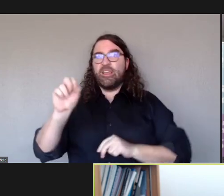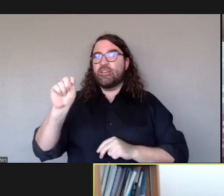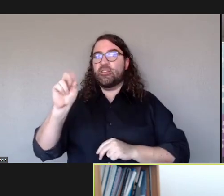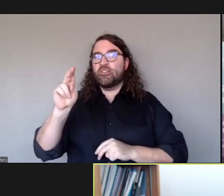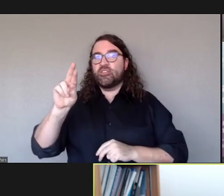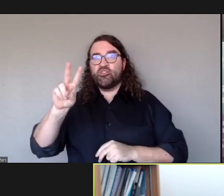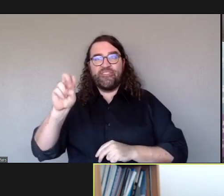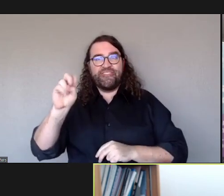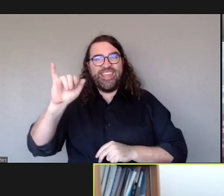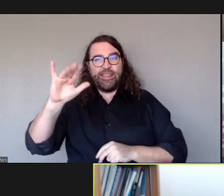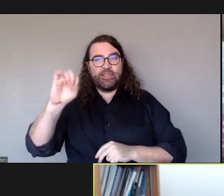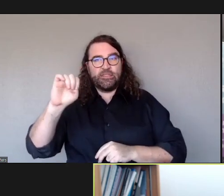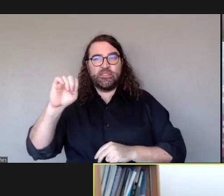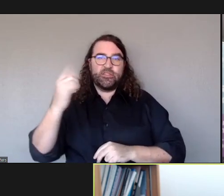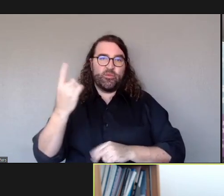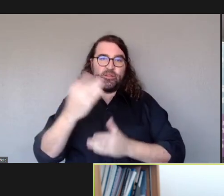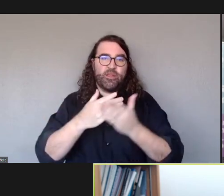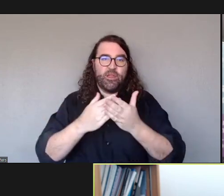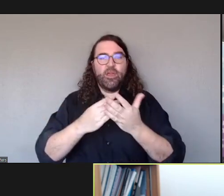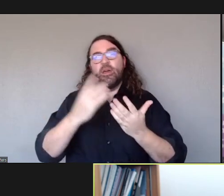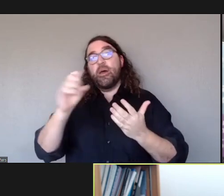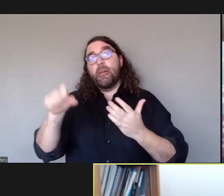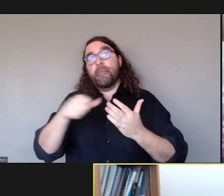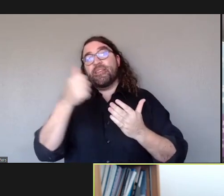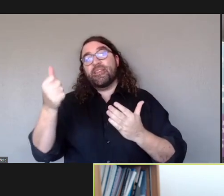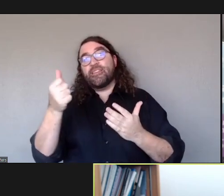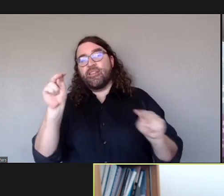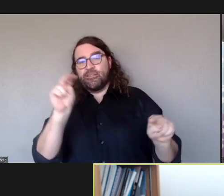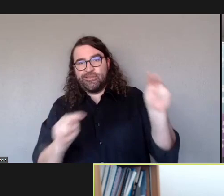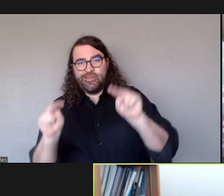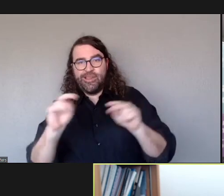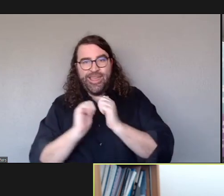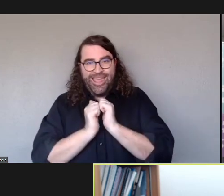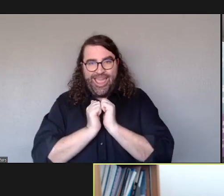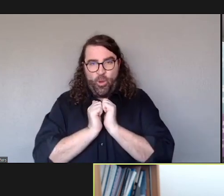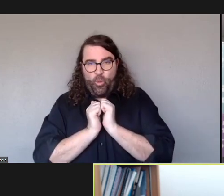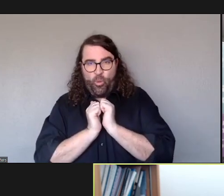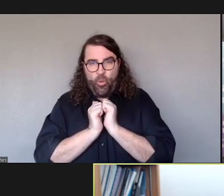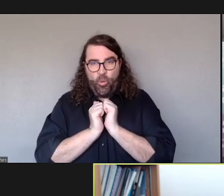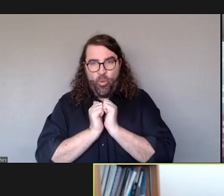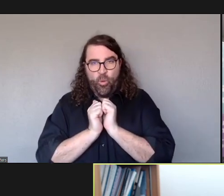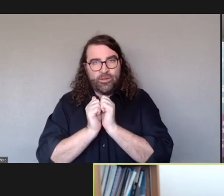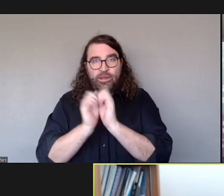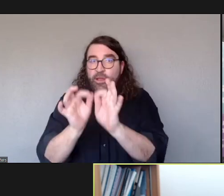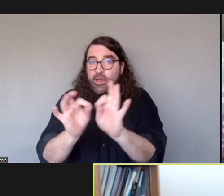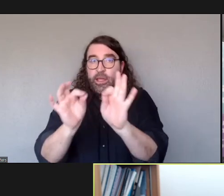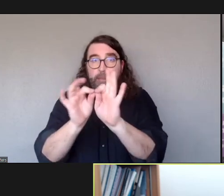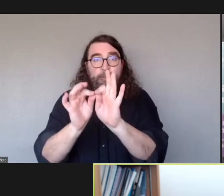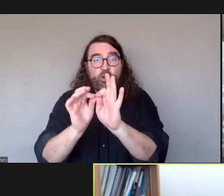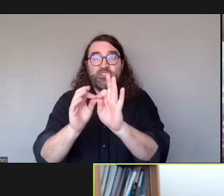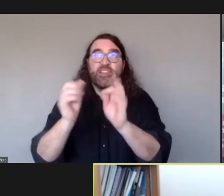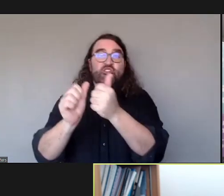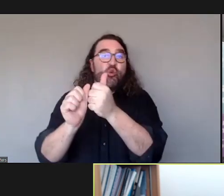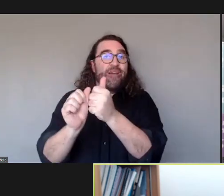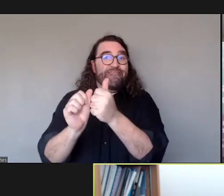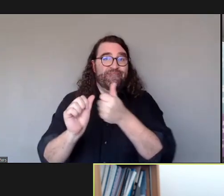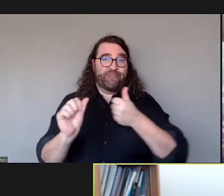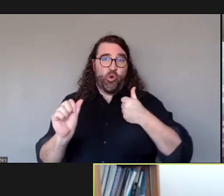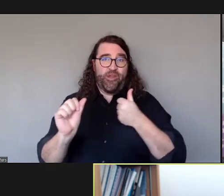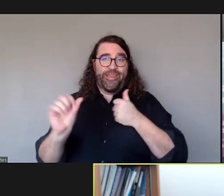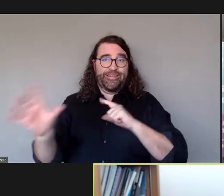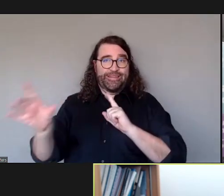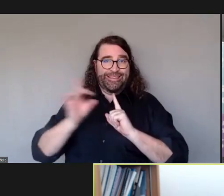matter is talking about the importance of avoiding infection if you can. So that